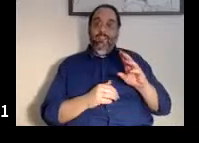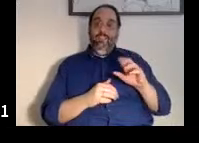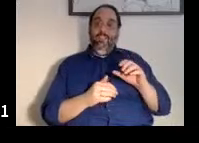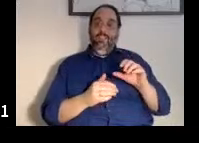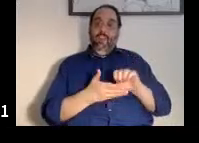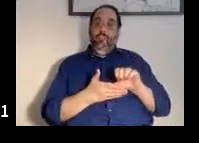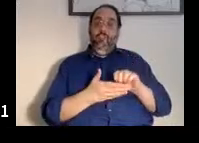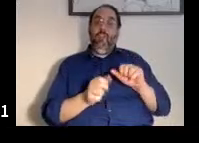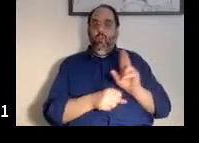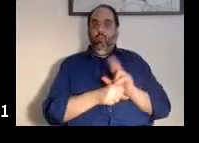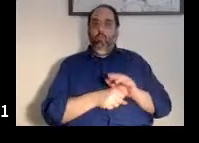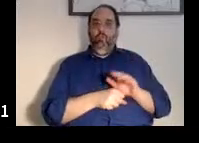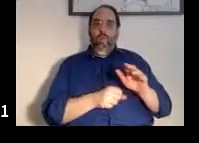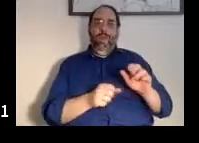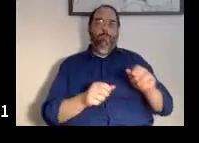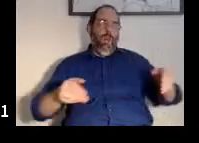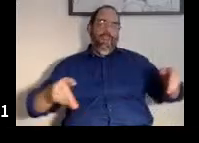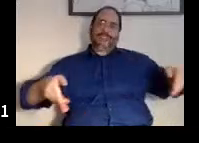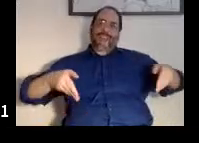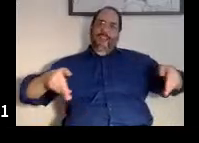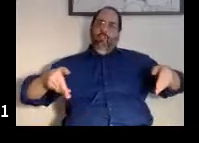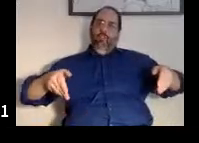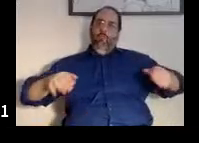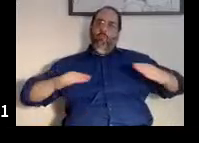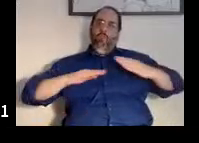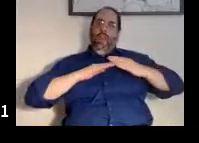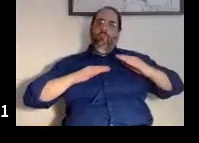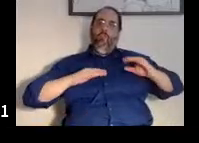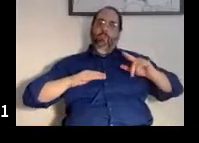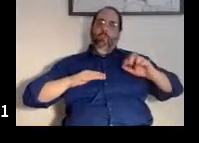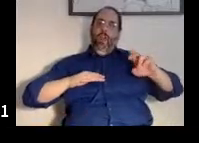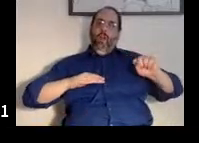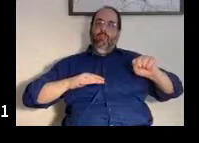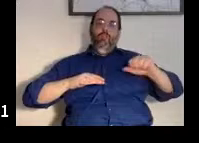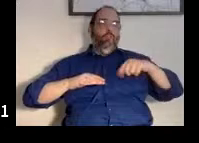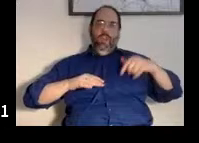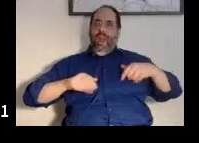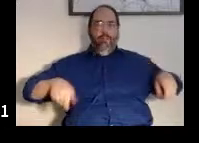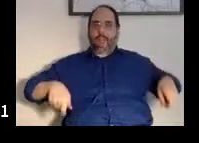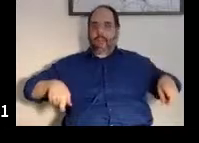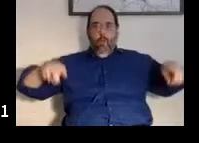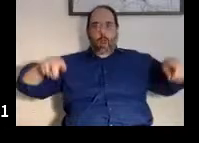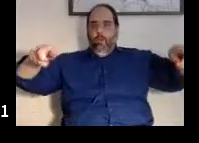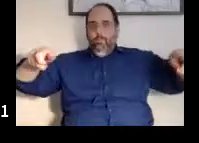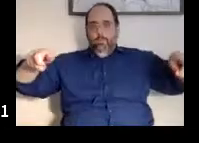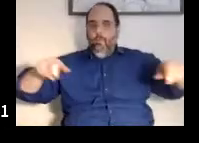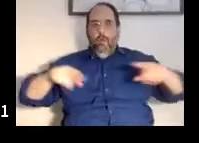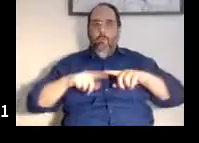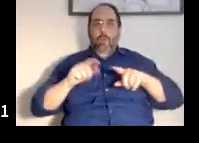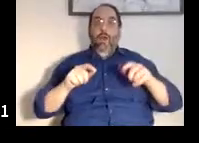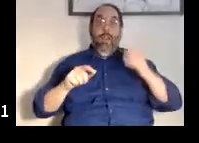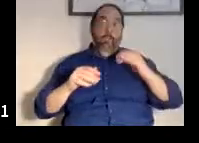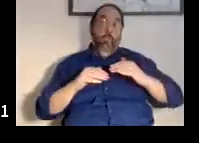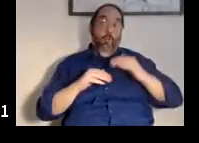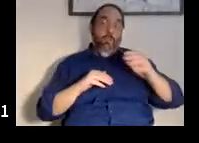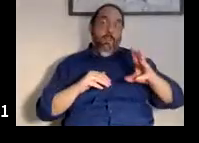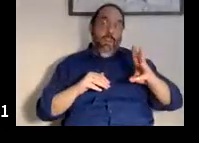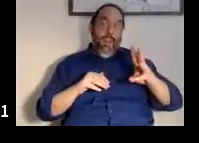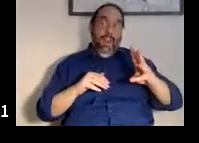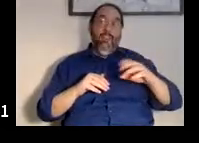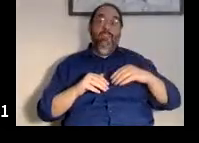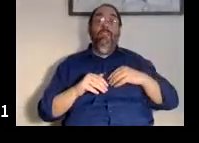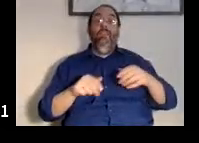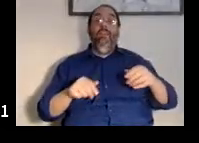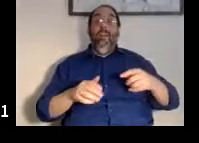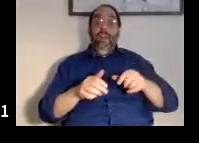a ramp with edge protection or flares and not have to have handrails. But anything over 6-inch ramp in, you